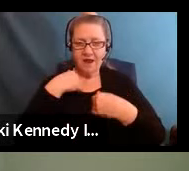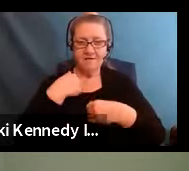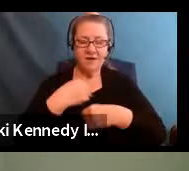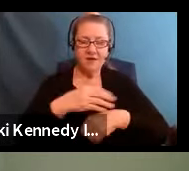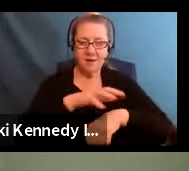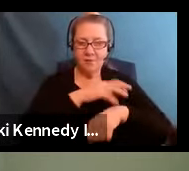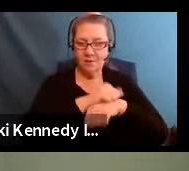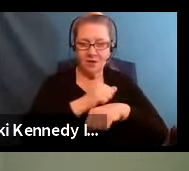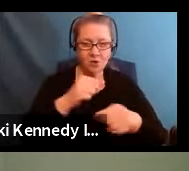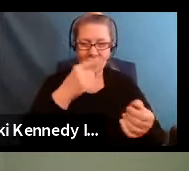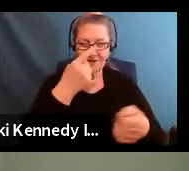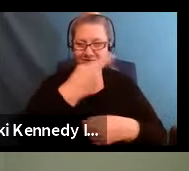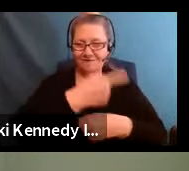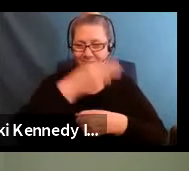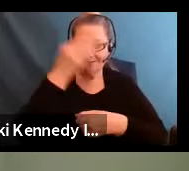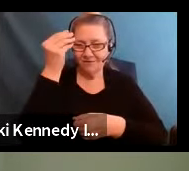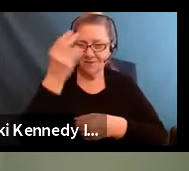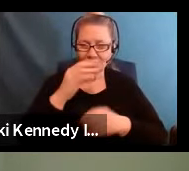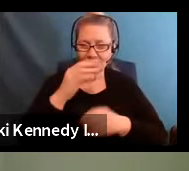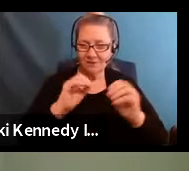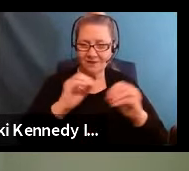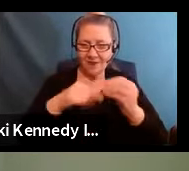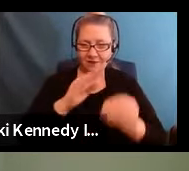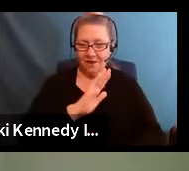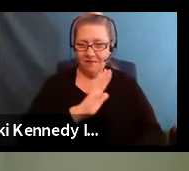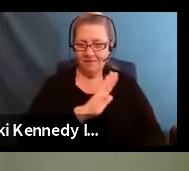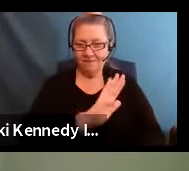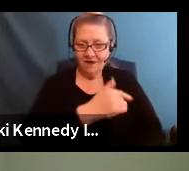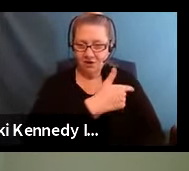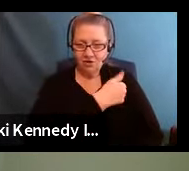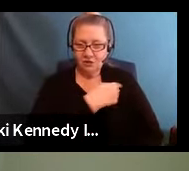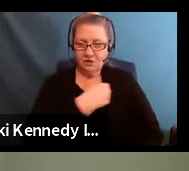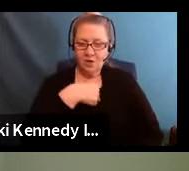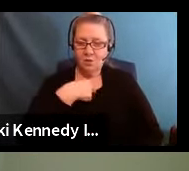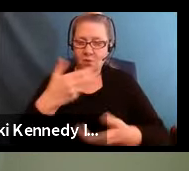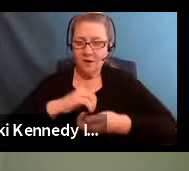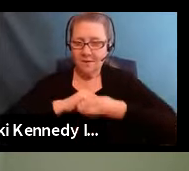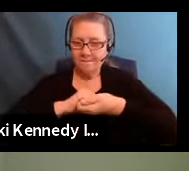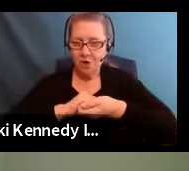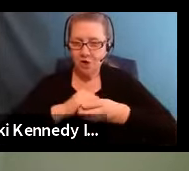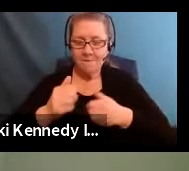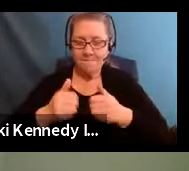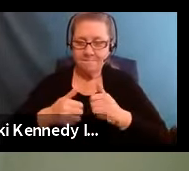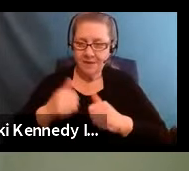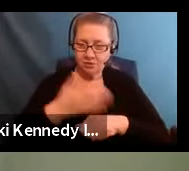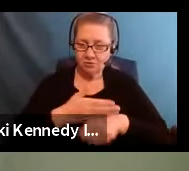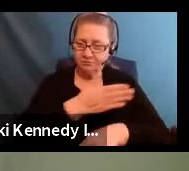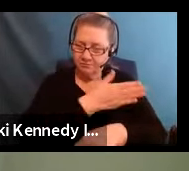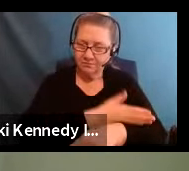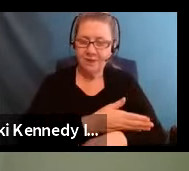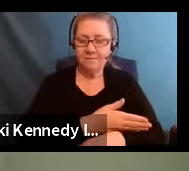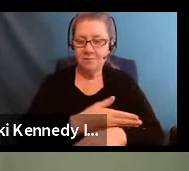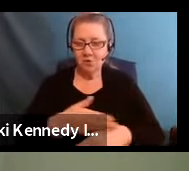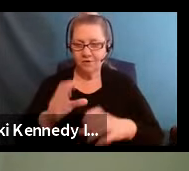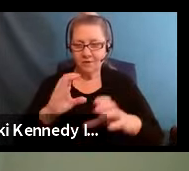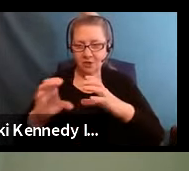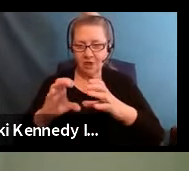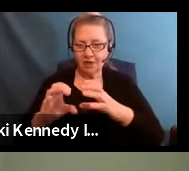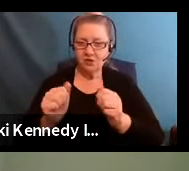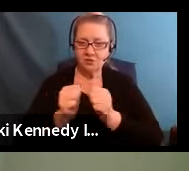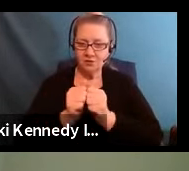yet. And that's one thing that we would like to be a better partner with the state to help carry that message and communicate so that